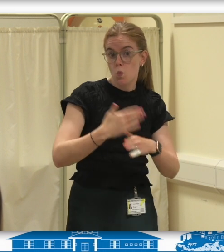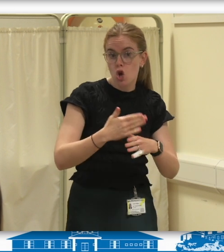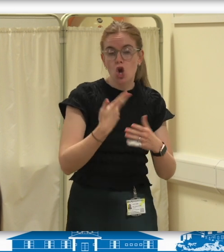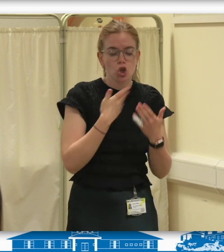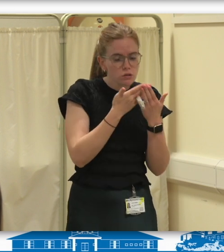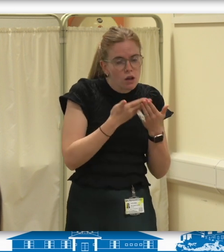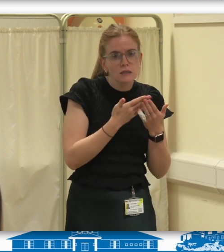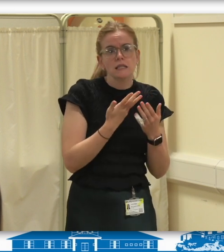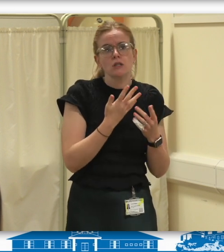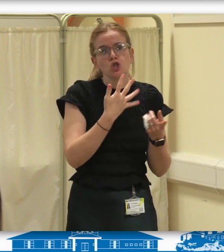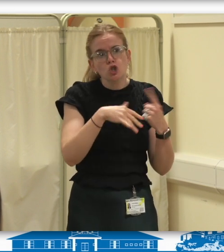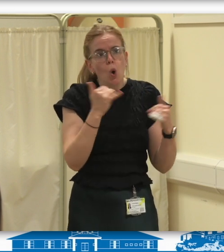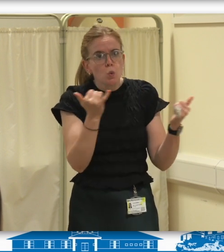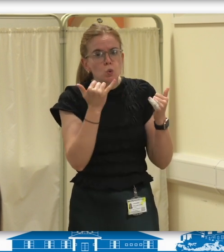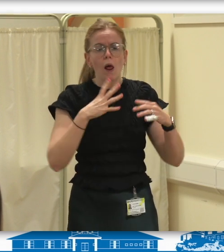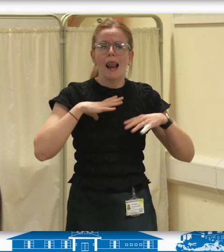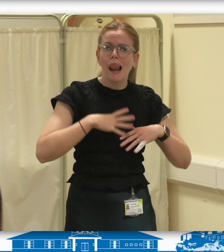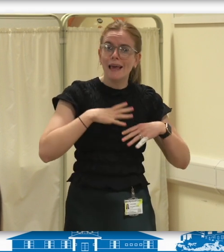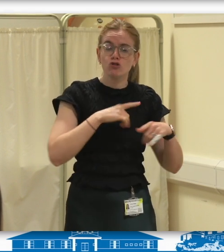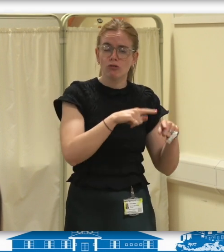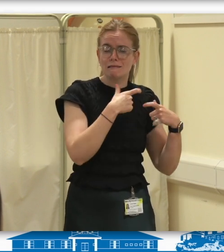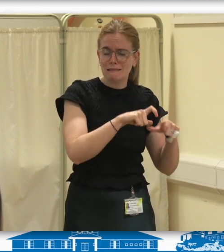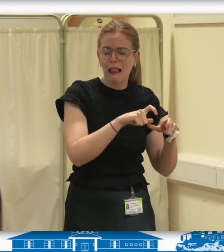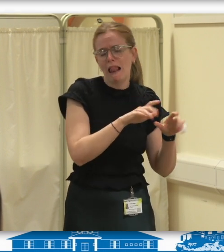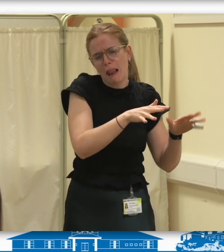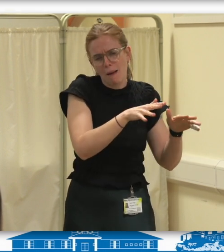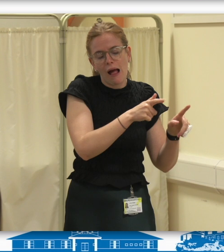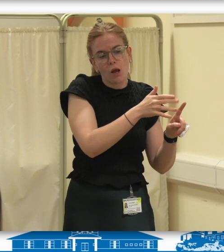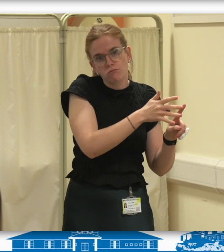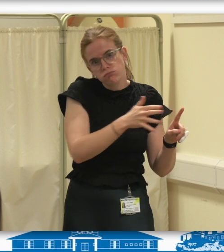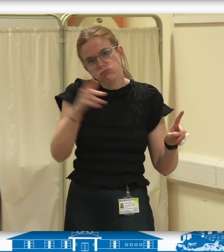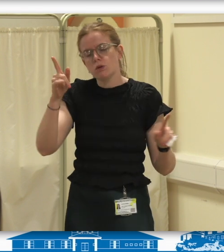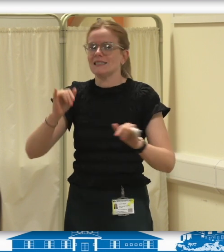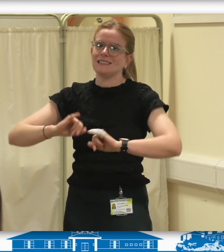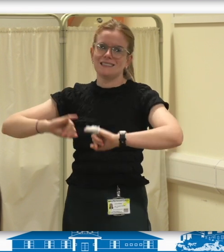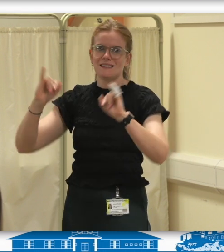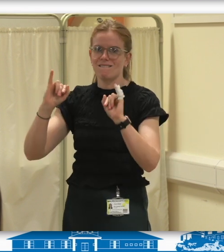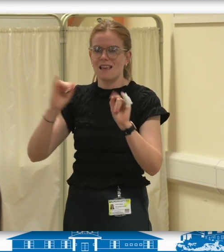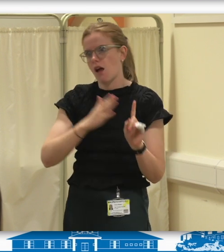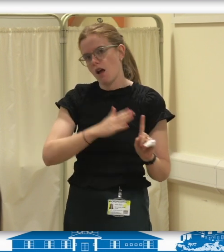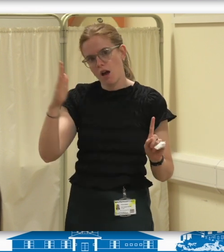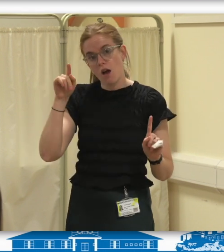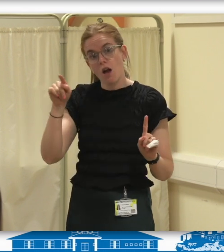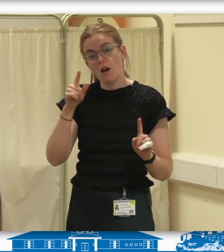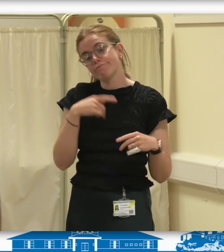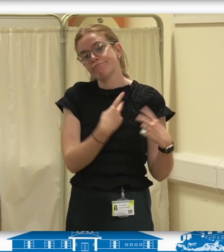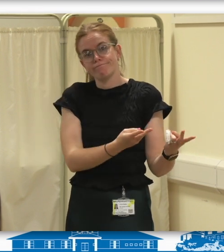study, social and leisure, right through to very severe, where somebody is mostly